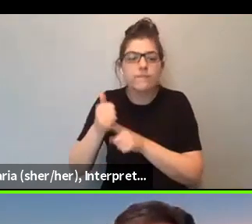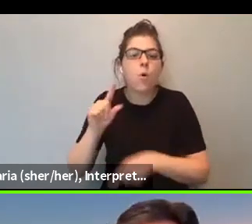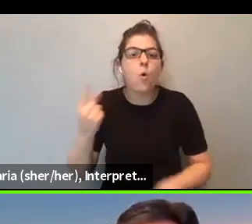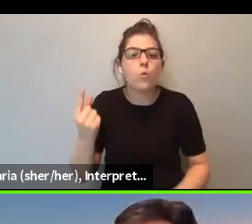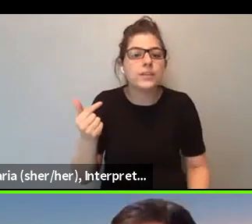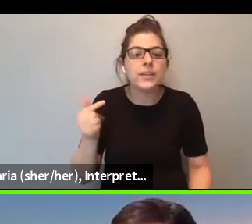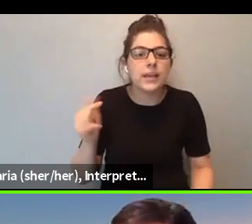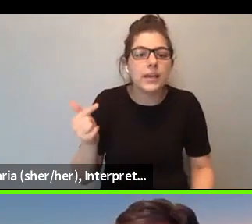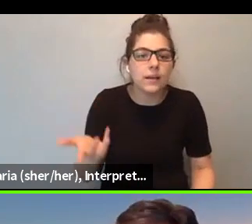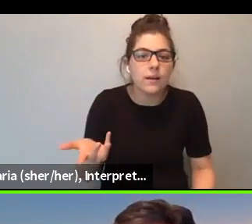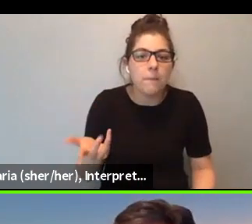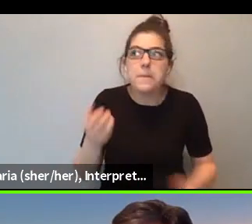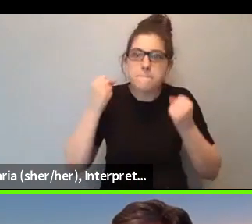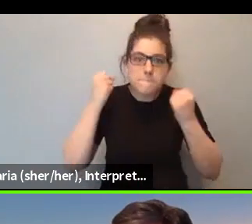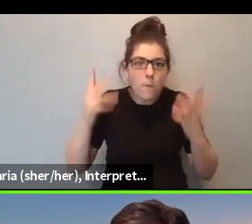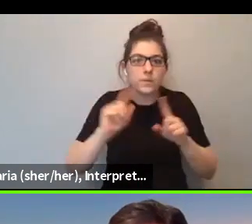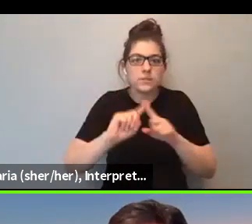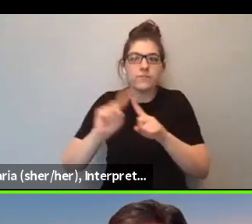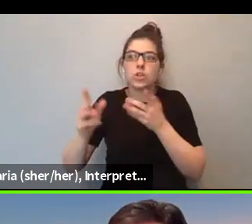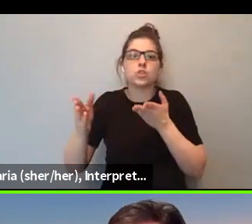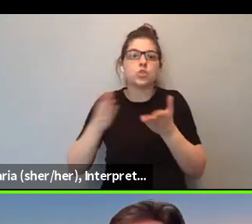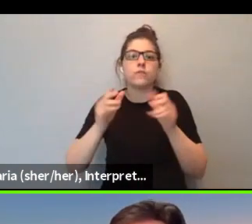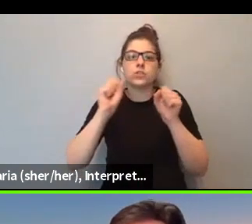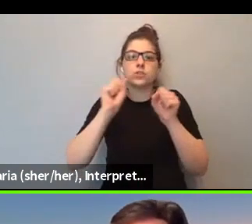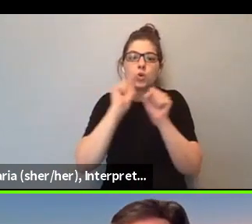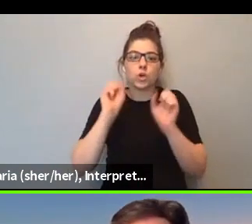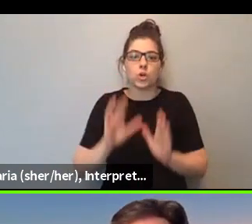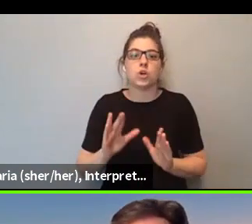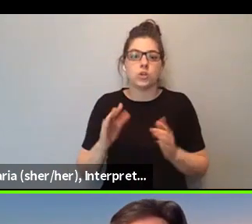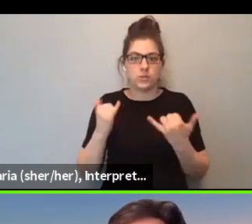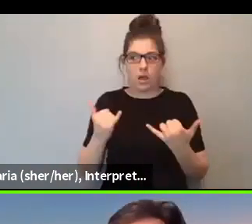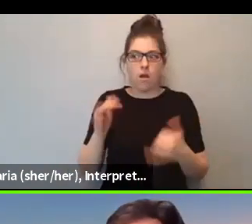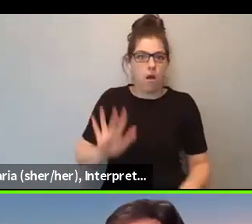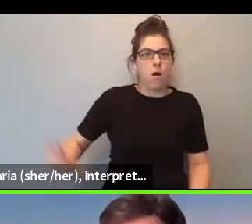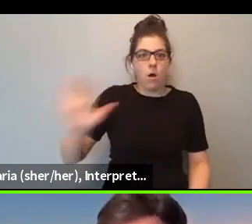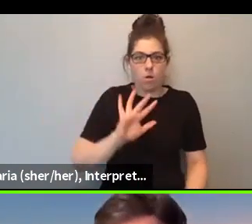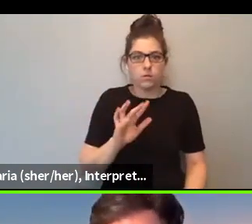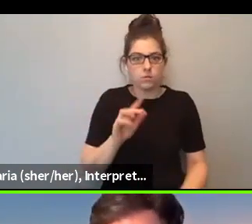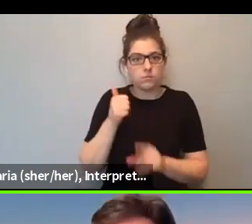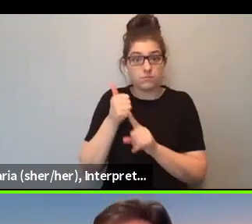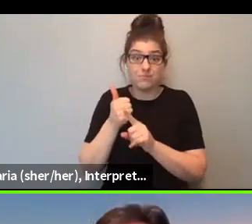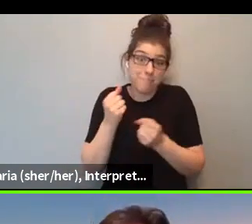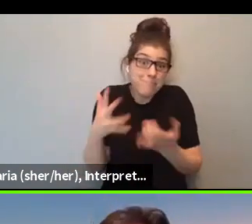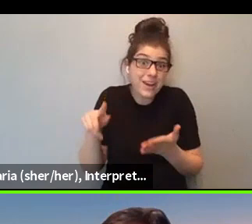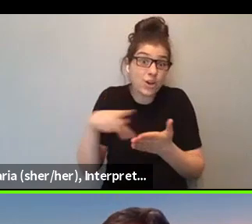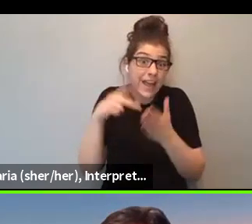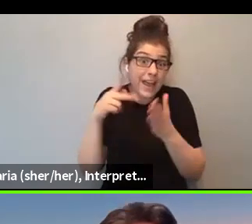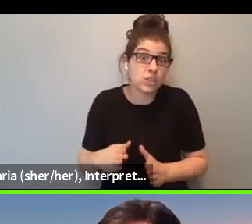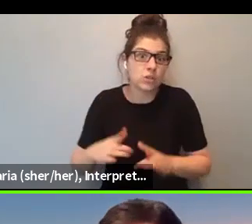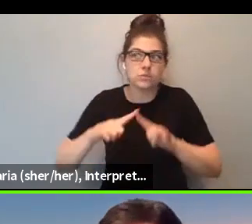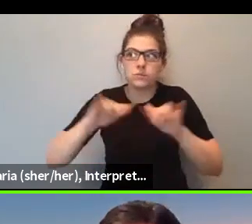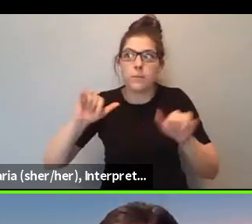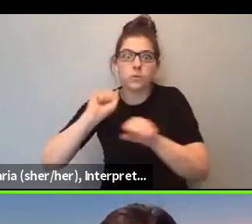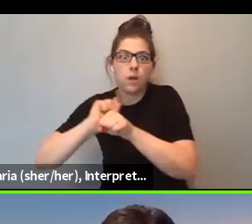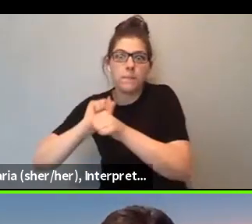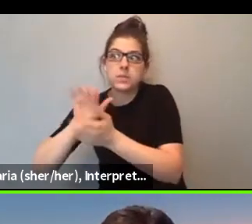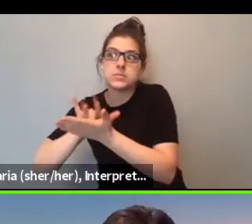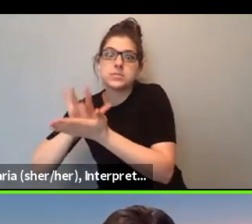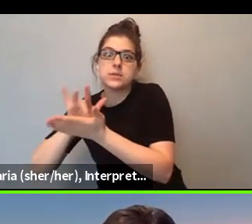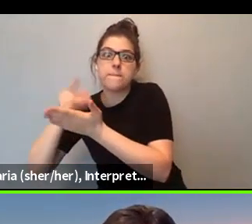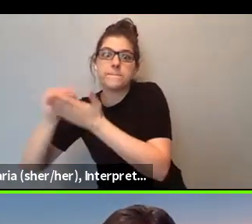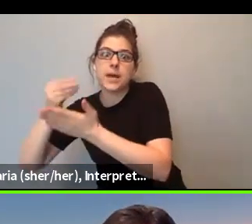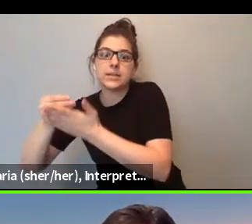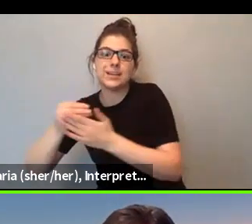the multiple service workers that exist in this field, and many of whom are dancers, have only ever. So for